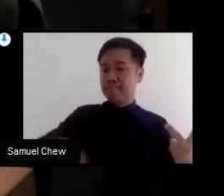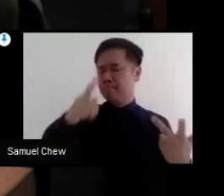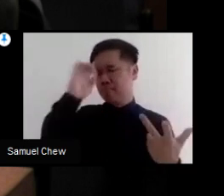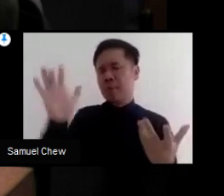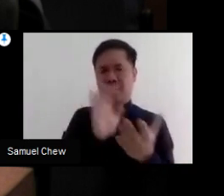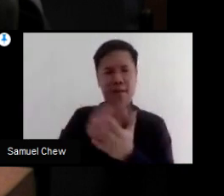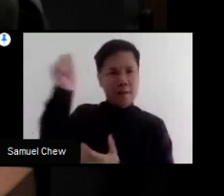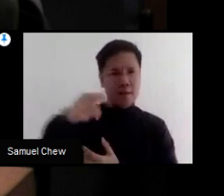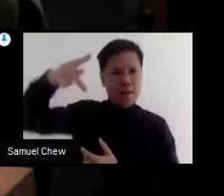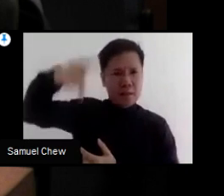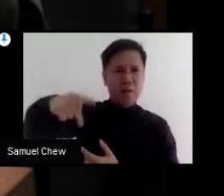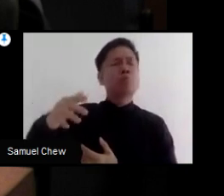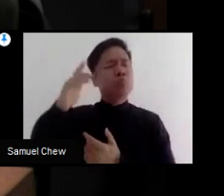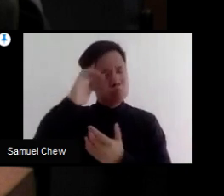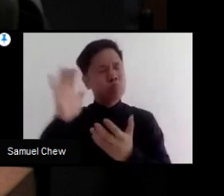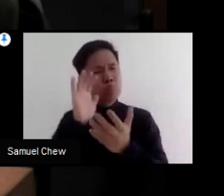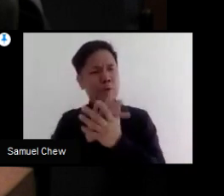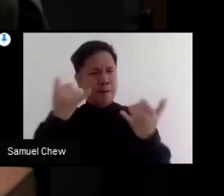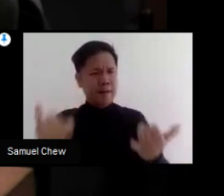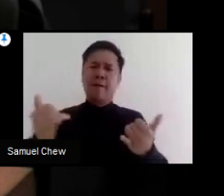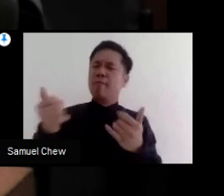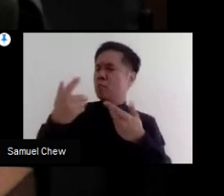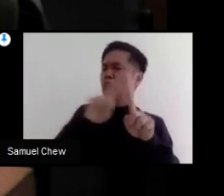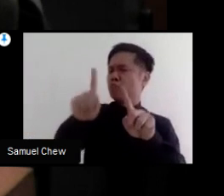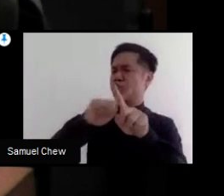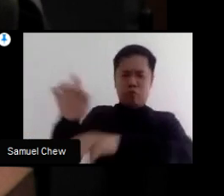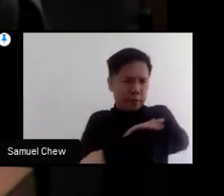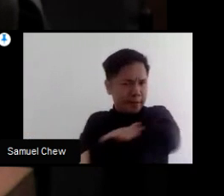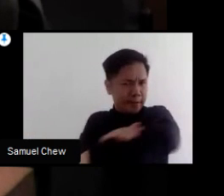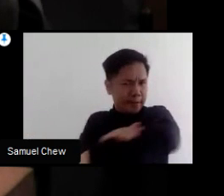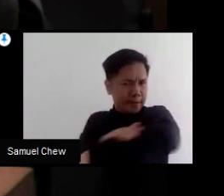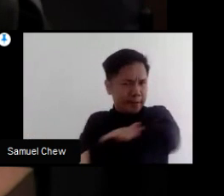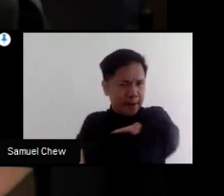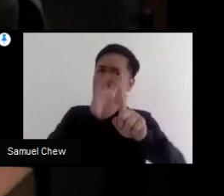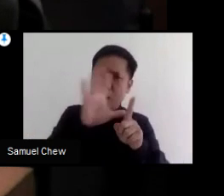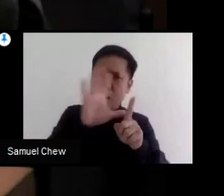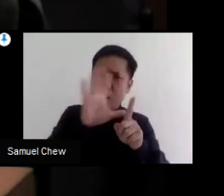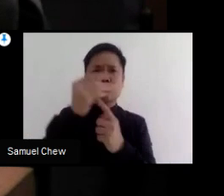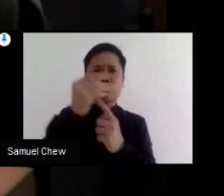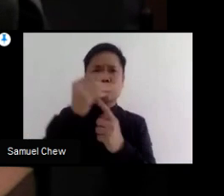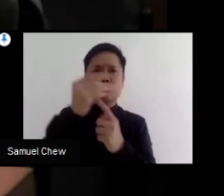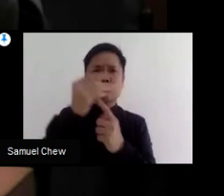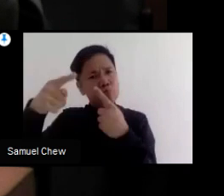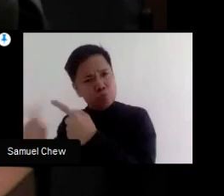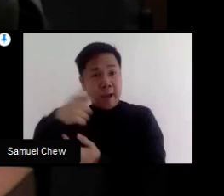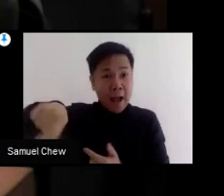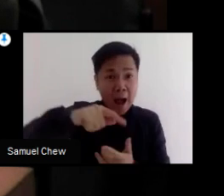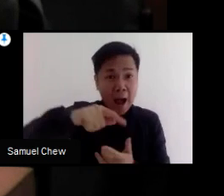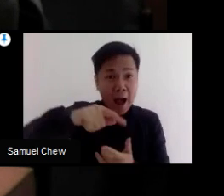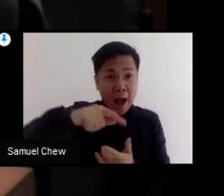with great economic, social, cultural differences among countries, and that based on their own national conditions and taking into account